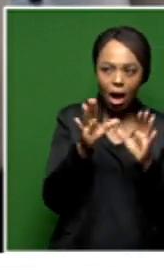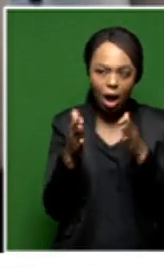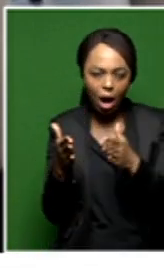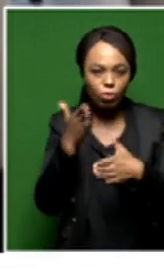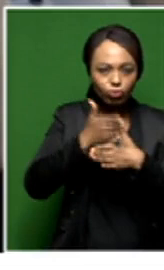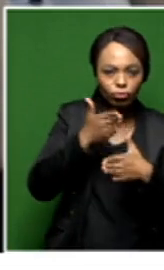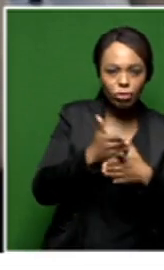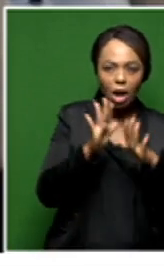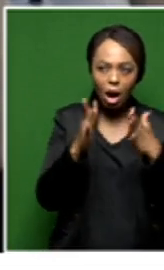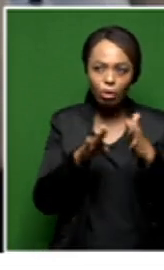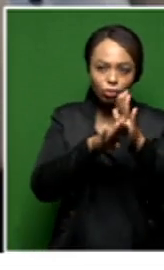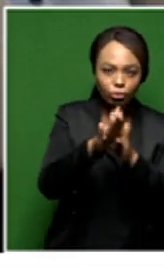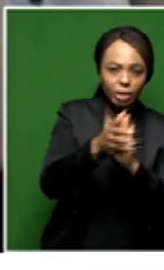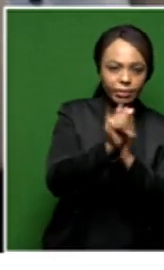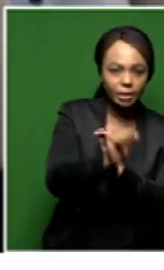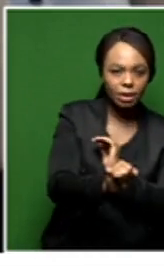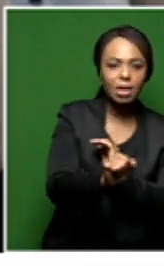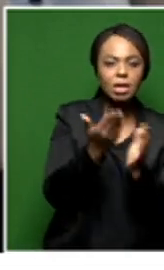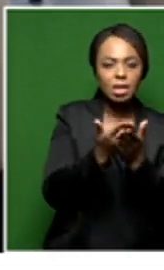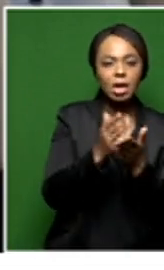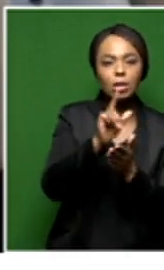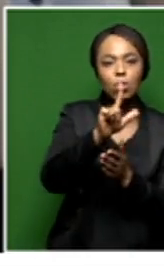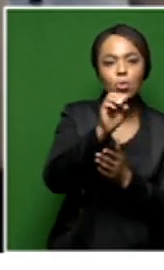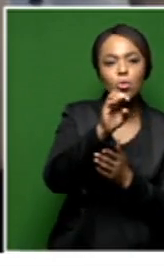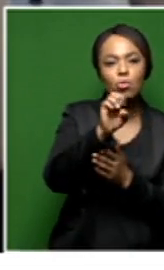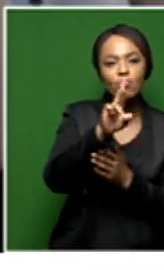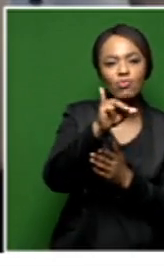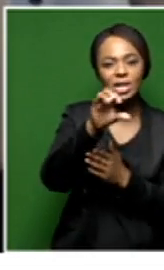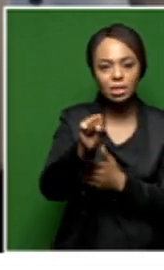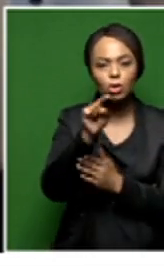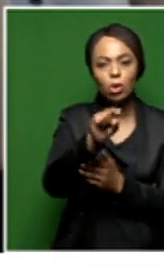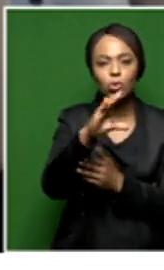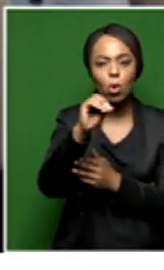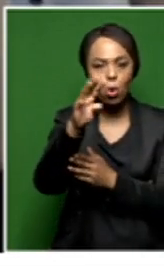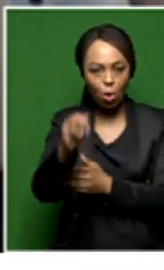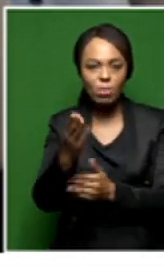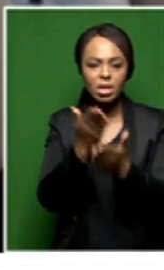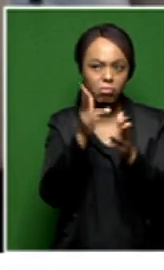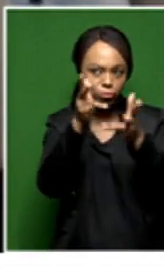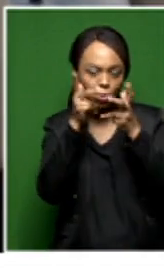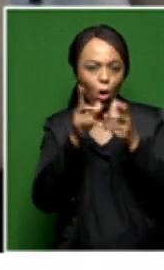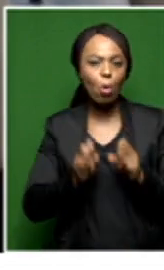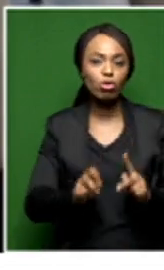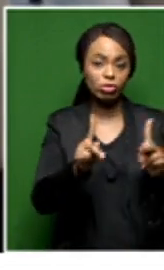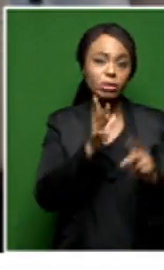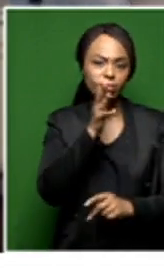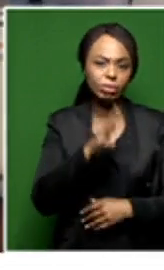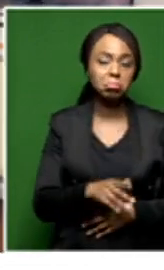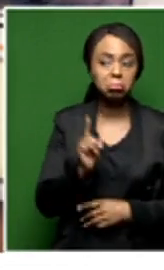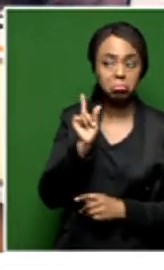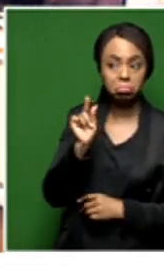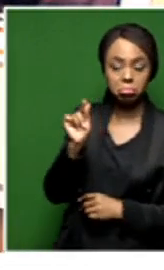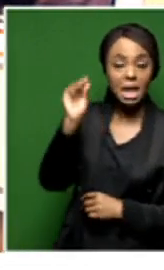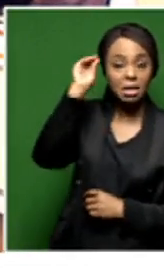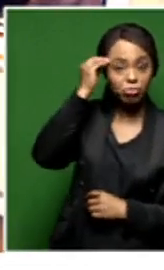look at it as a career option, have a look at loeries.com and you'll be able to have a look there and see what opportunities lie. Sounds exciting. It really does.